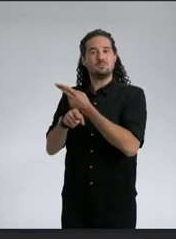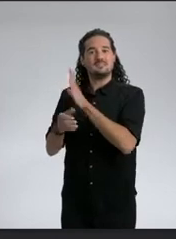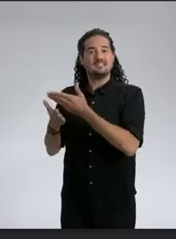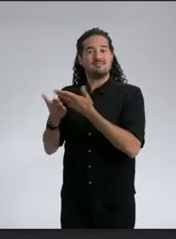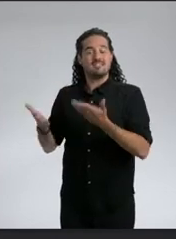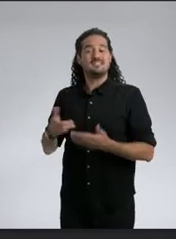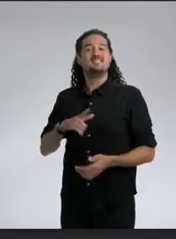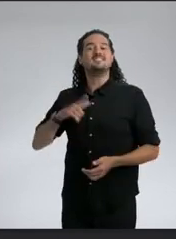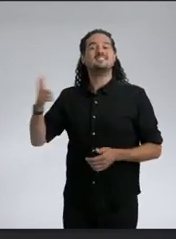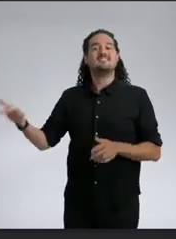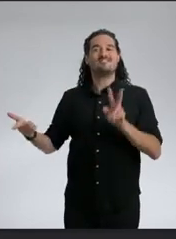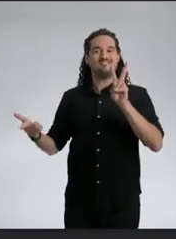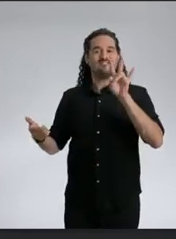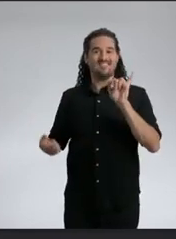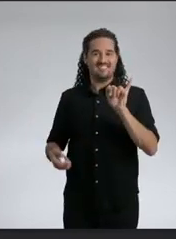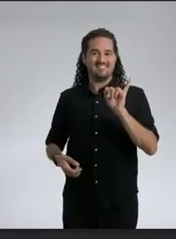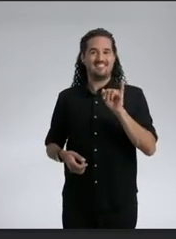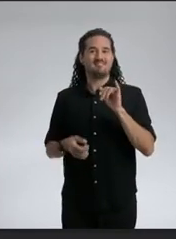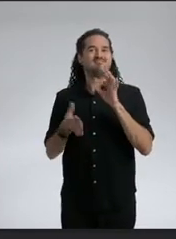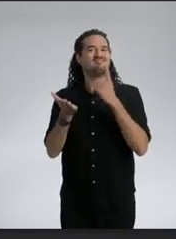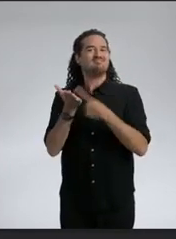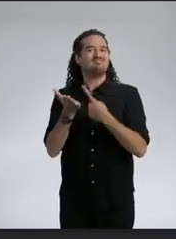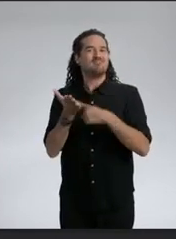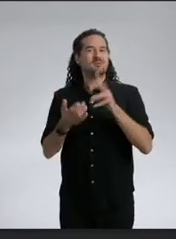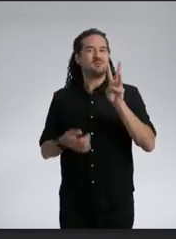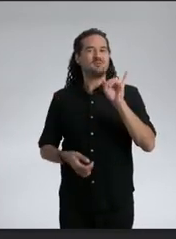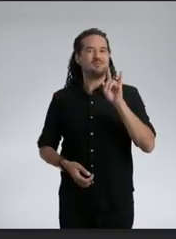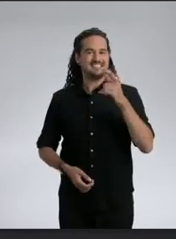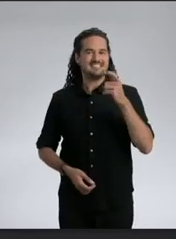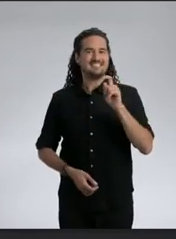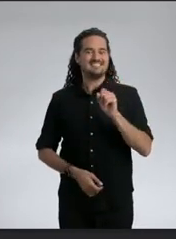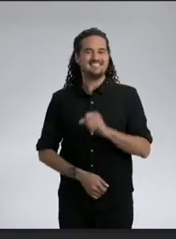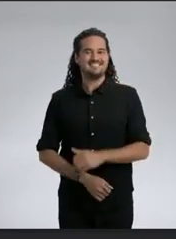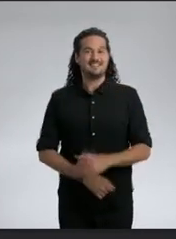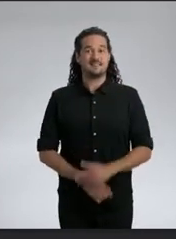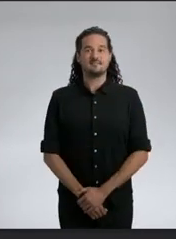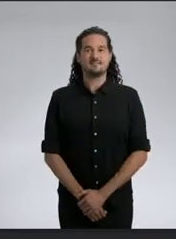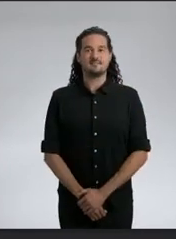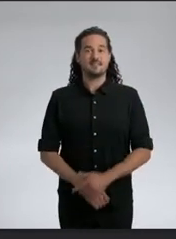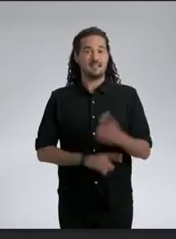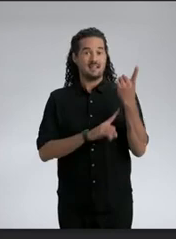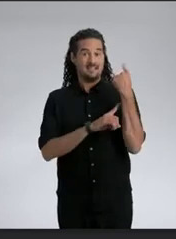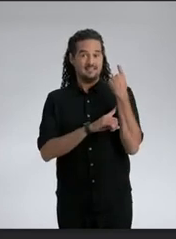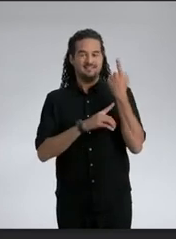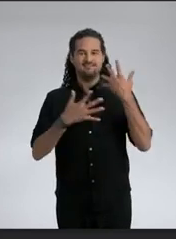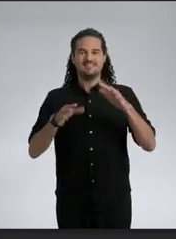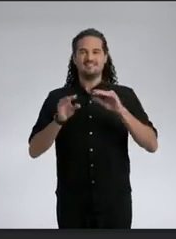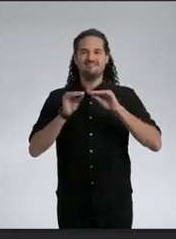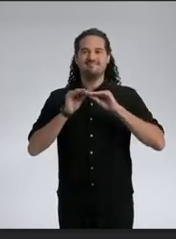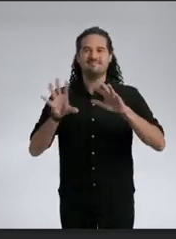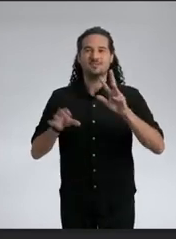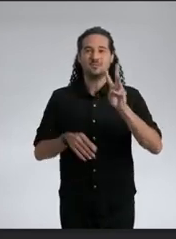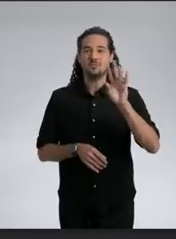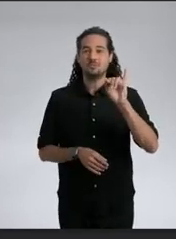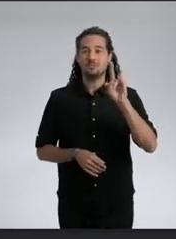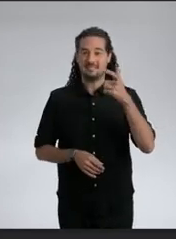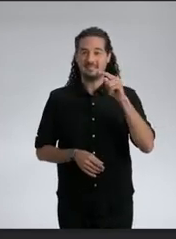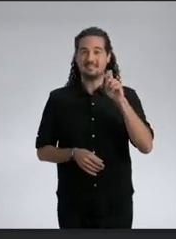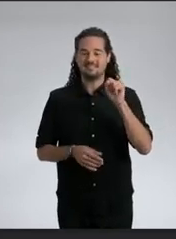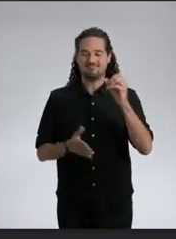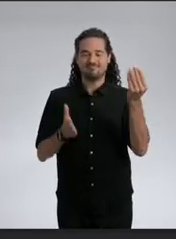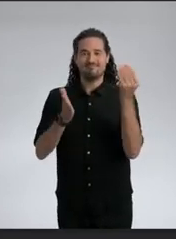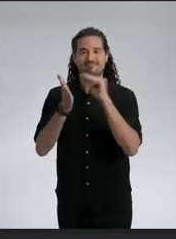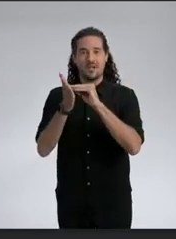over to V to tell us what's new with widgets. Last year, we introduced widgets on the home screen, and